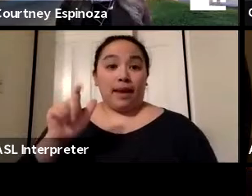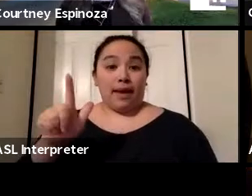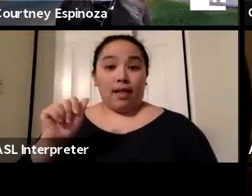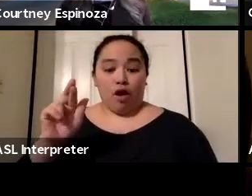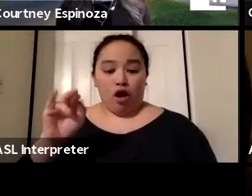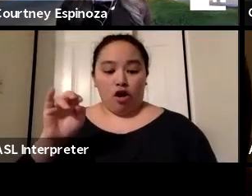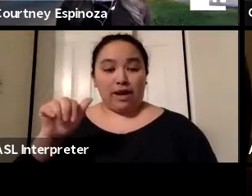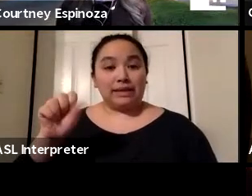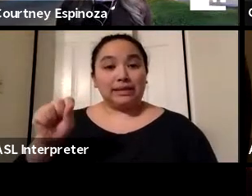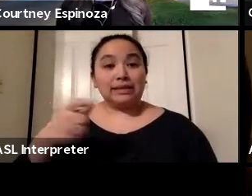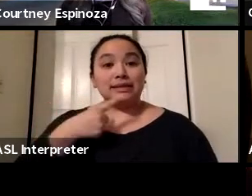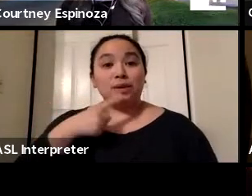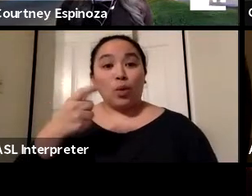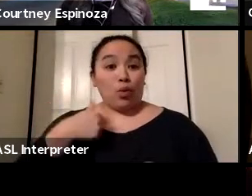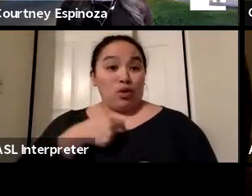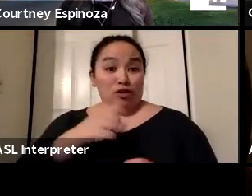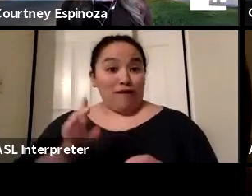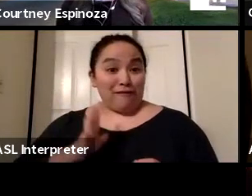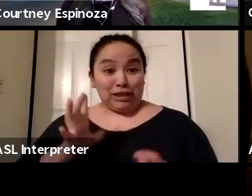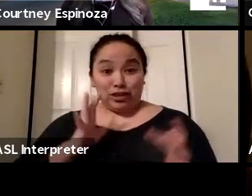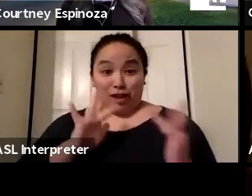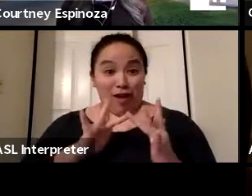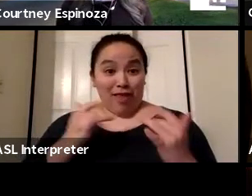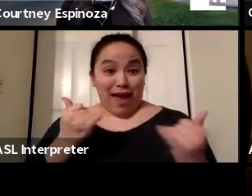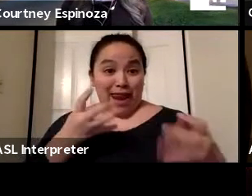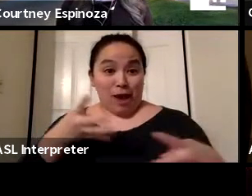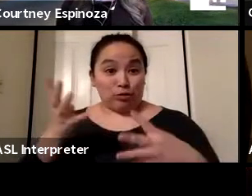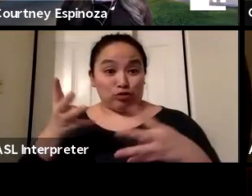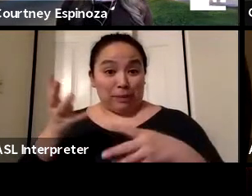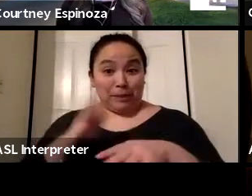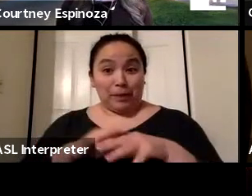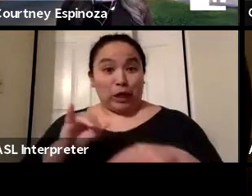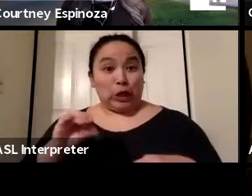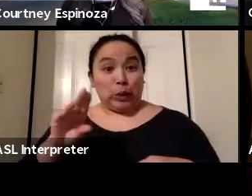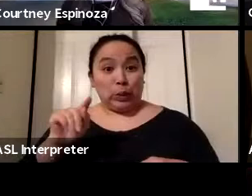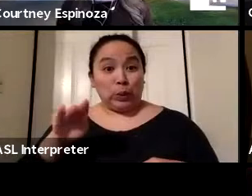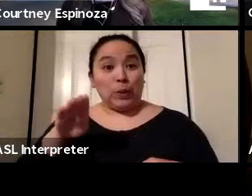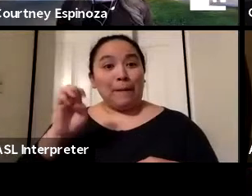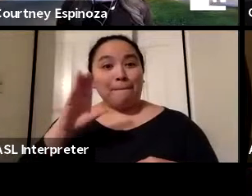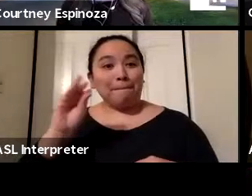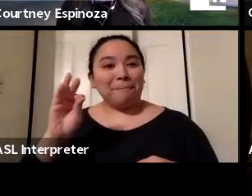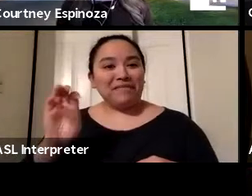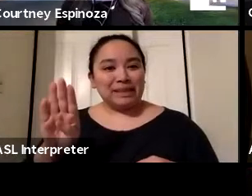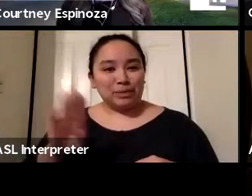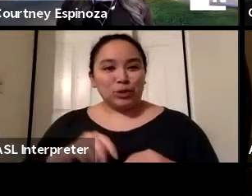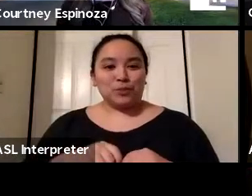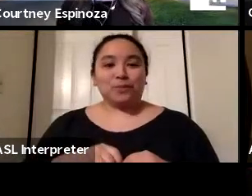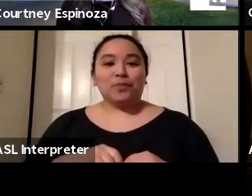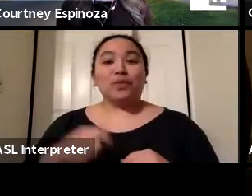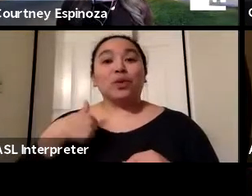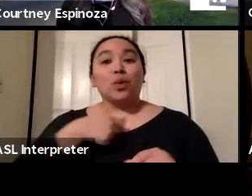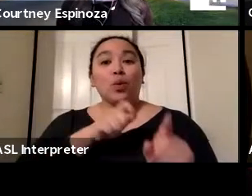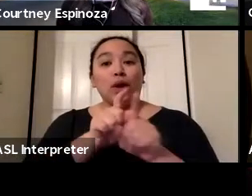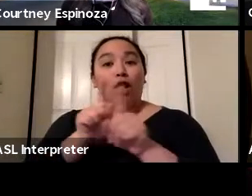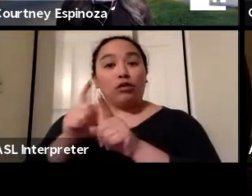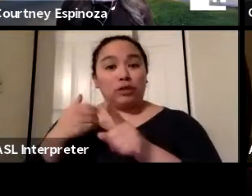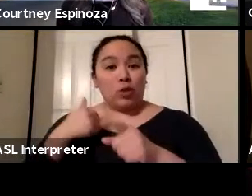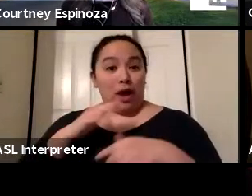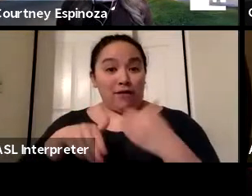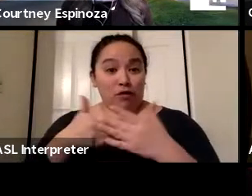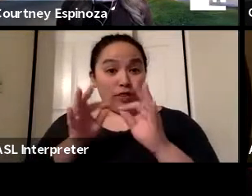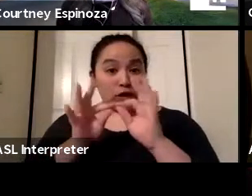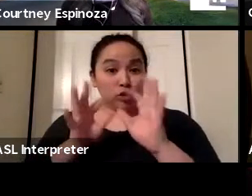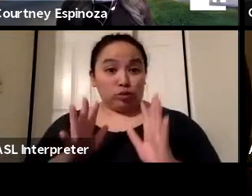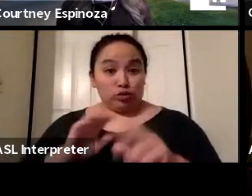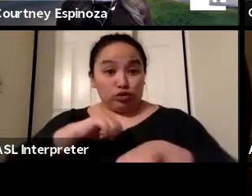are officially online and we are streaming on YouTube and probably Facebook sites. We also have our interpreters